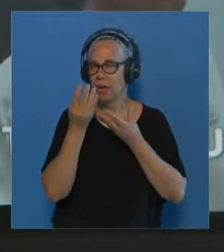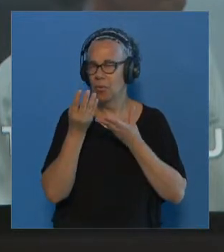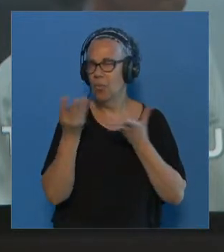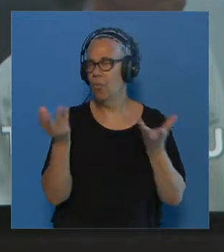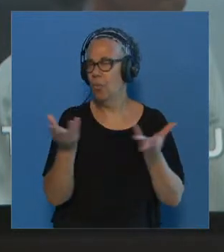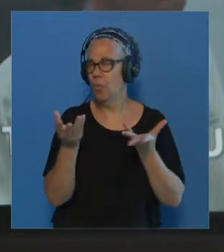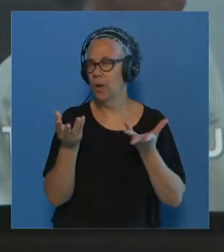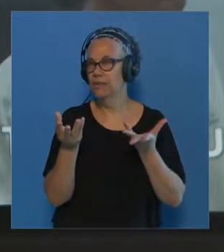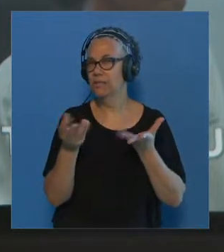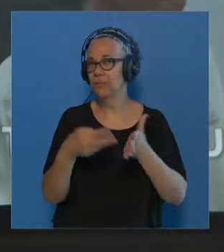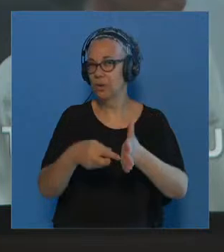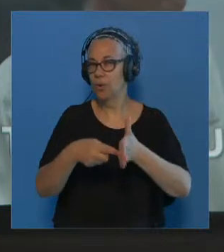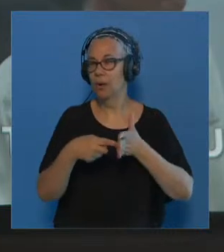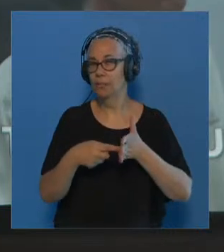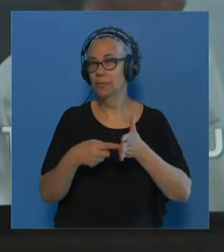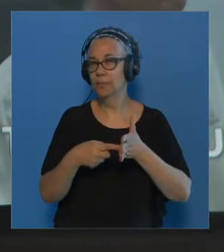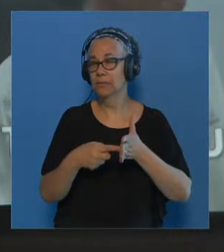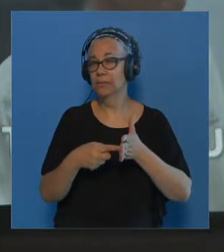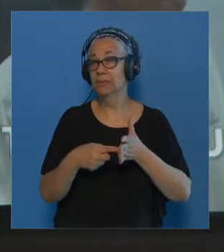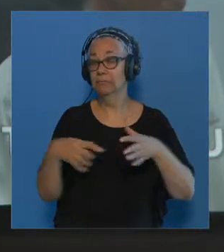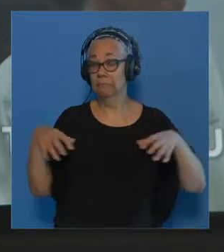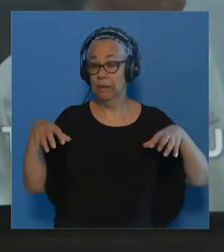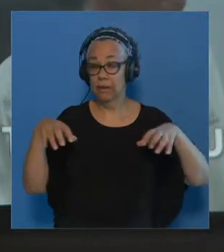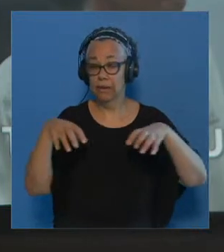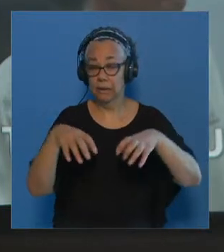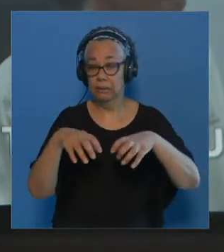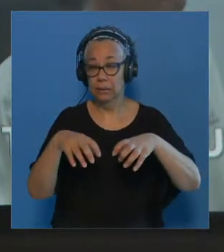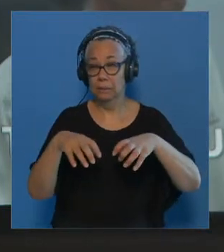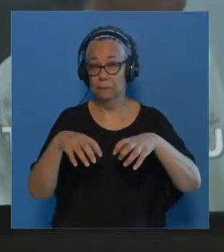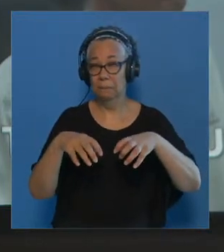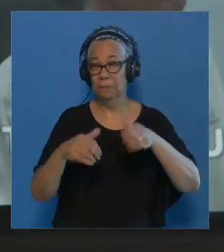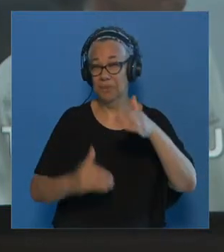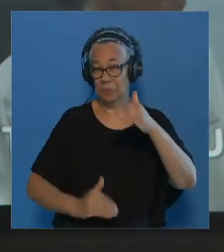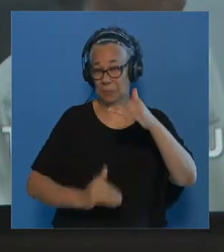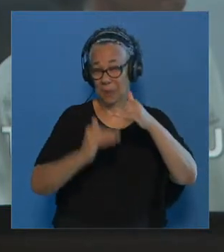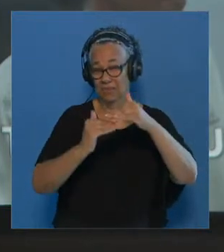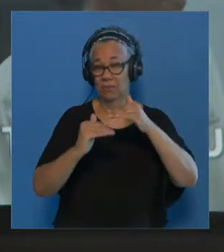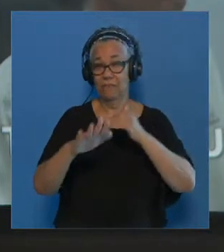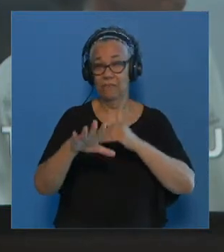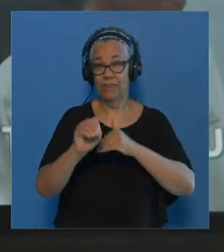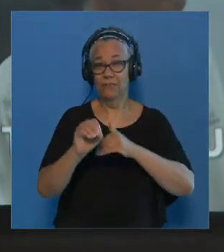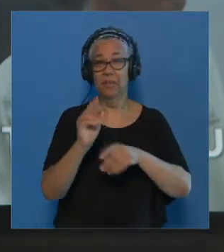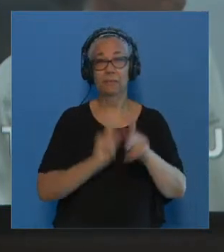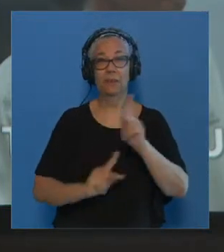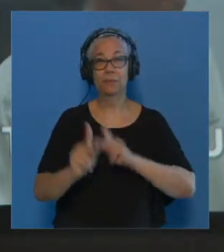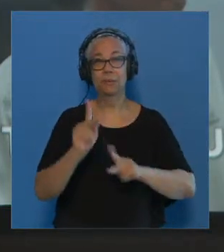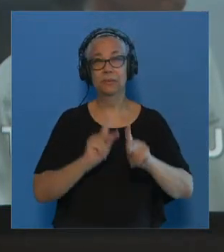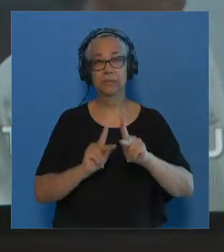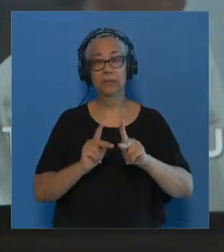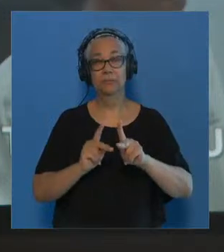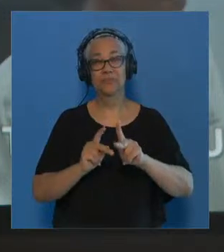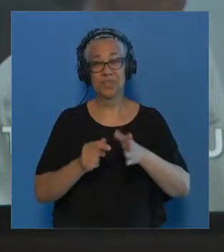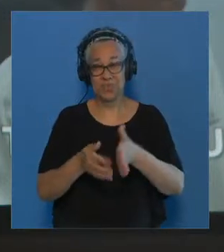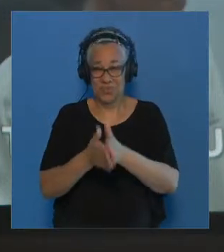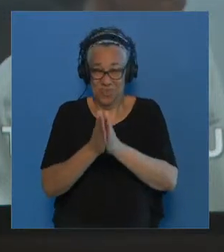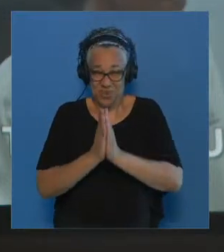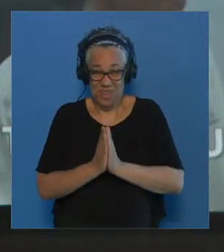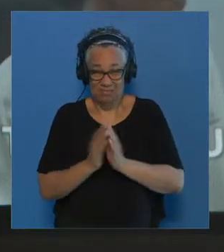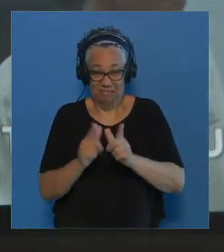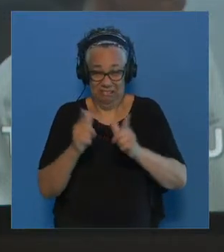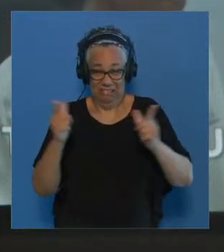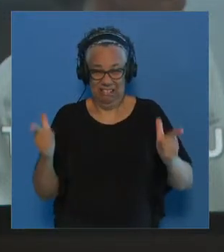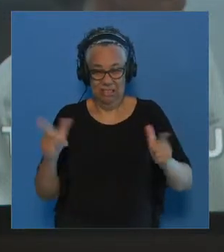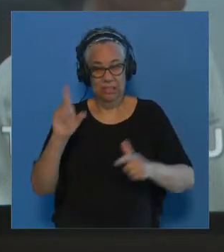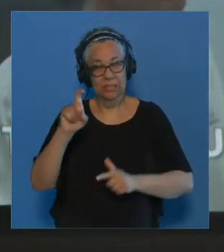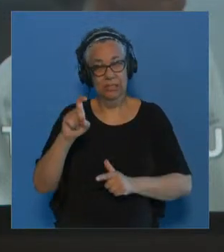place, permitted gatherings are set at a maximum of 50 persons. Requests for larger gatherings must apply